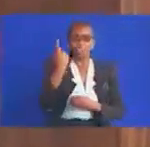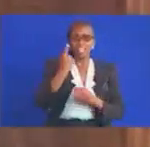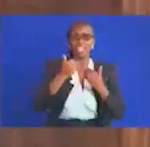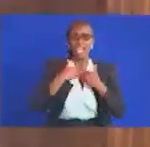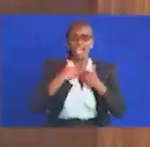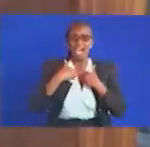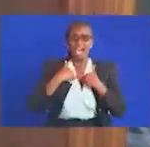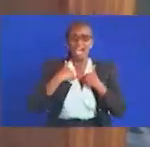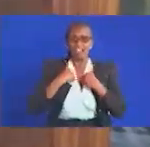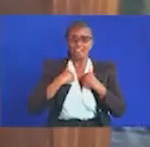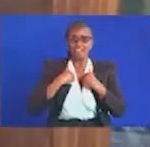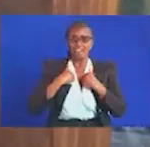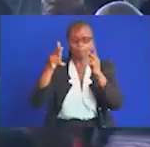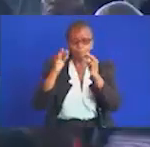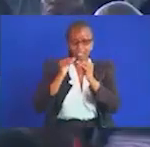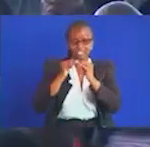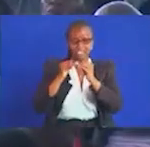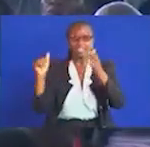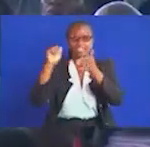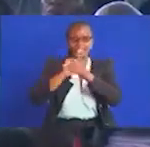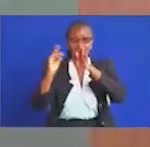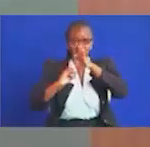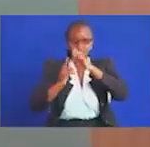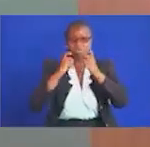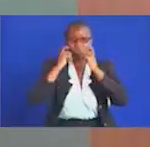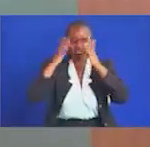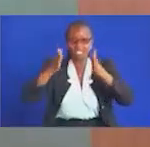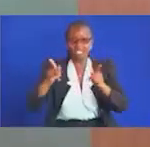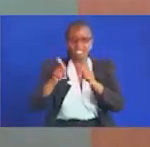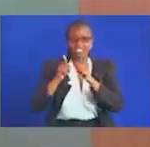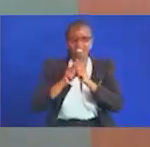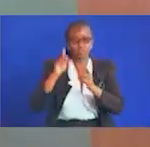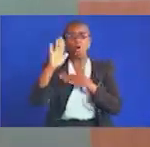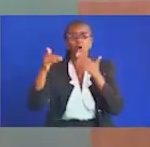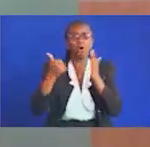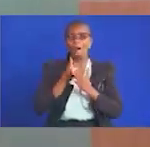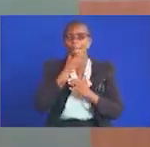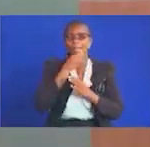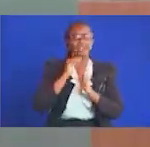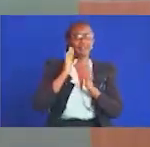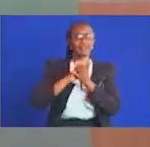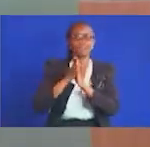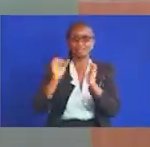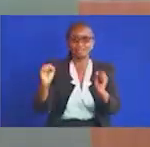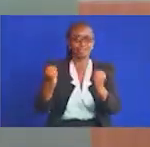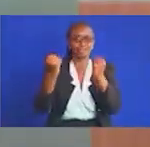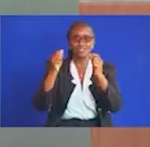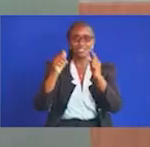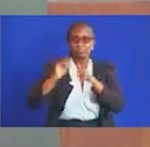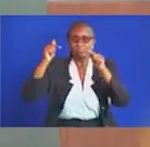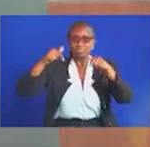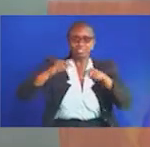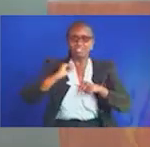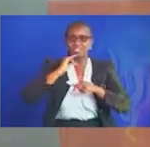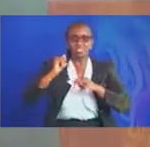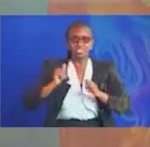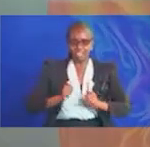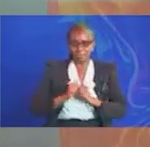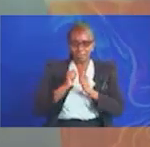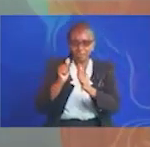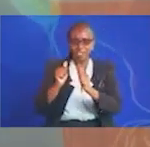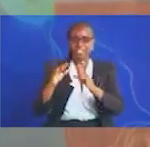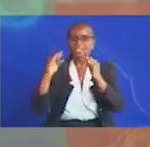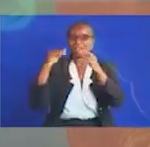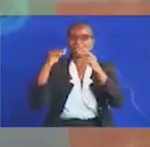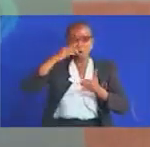been successful if it has seen us and the unbelieving world be saved. Then the next apostolic